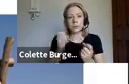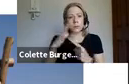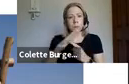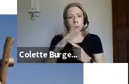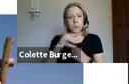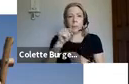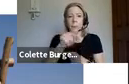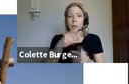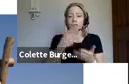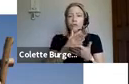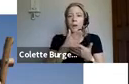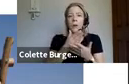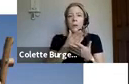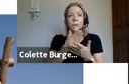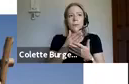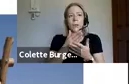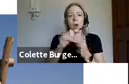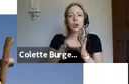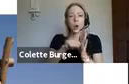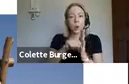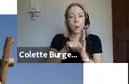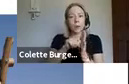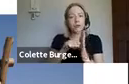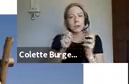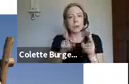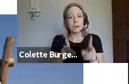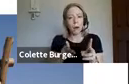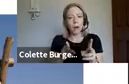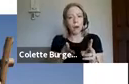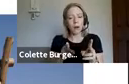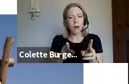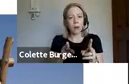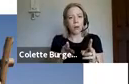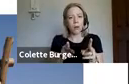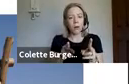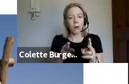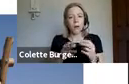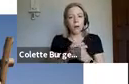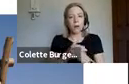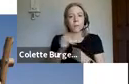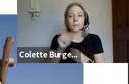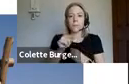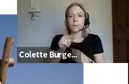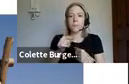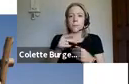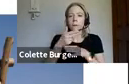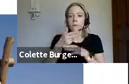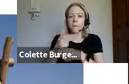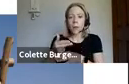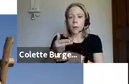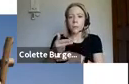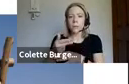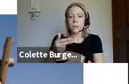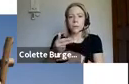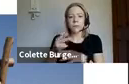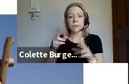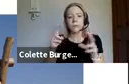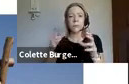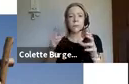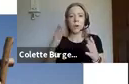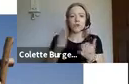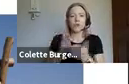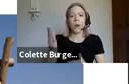documentary style rushes. They are filmed as real life. There's